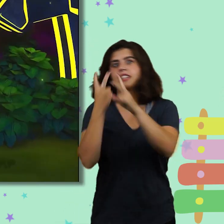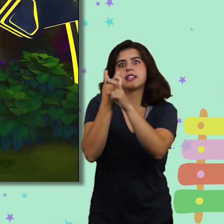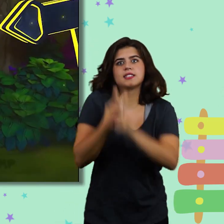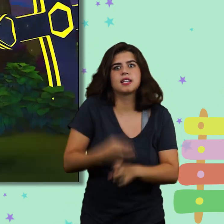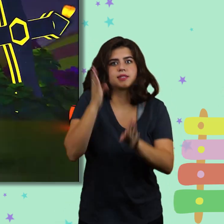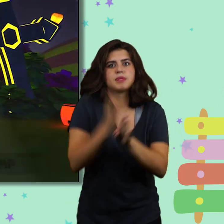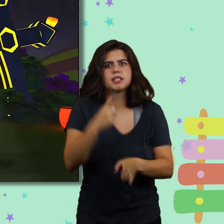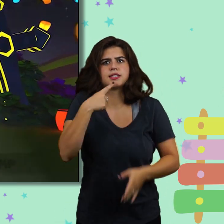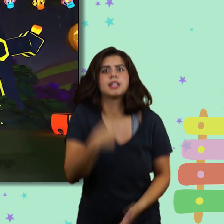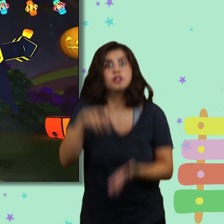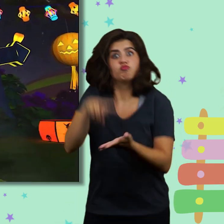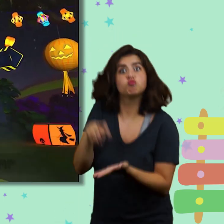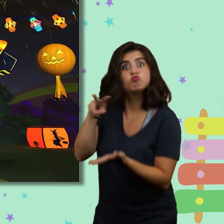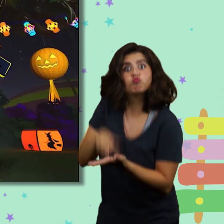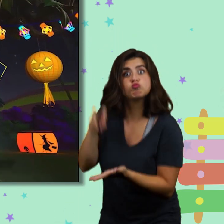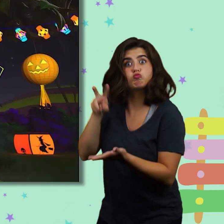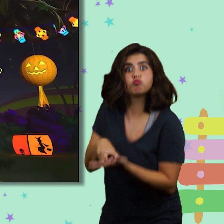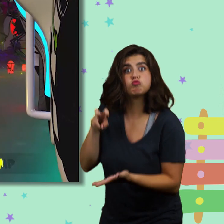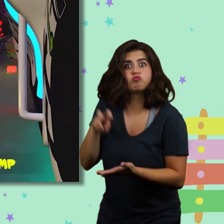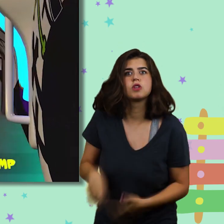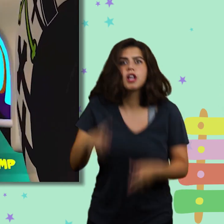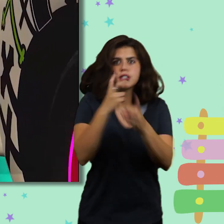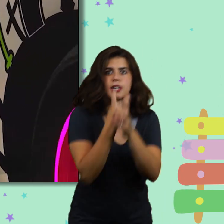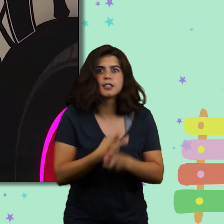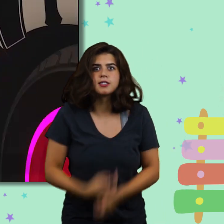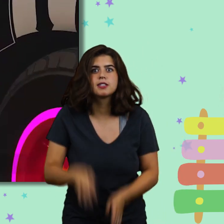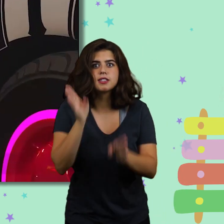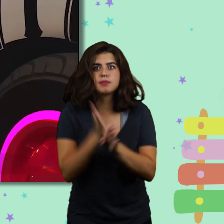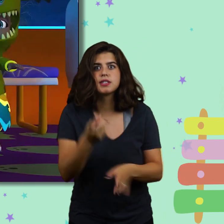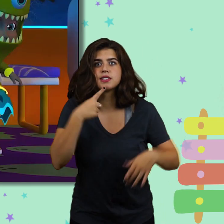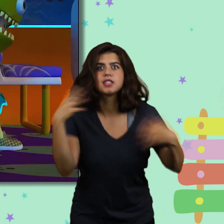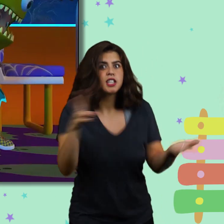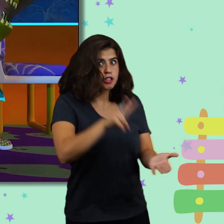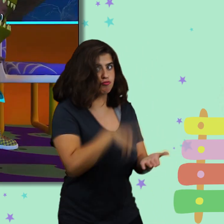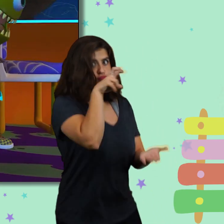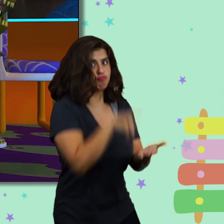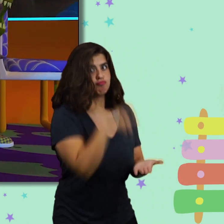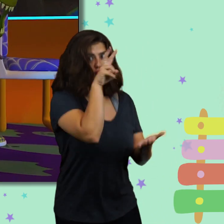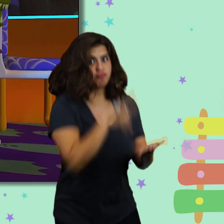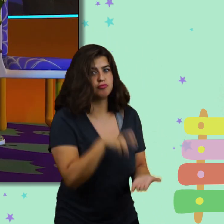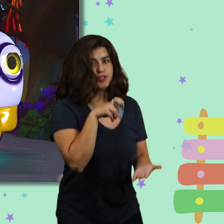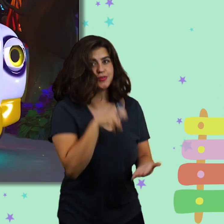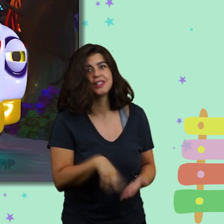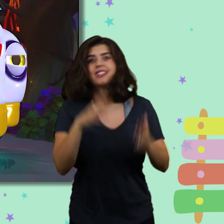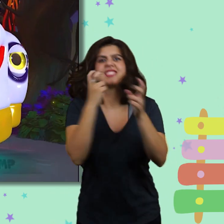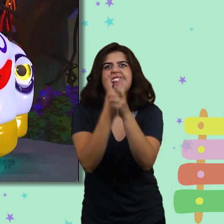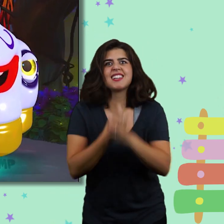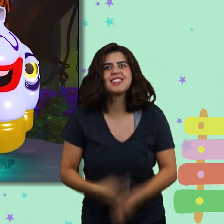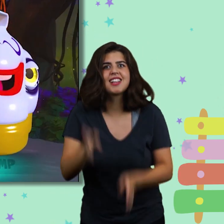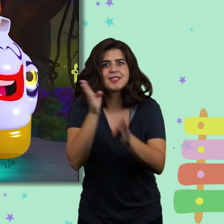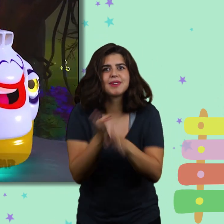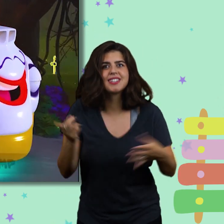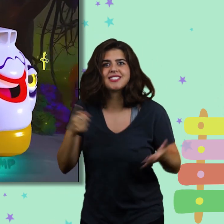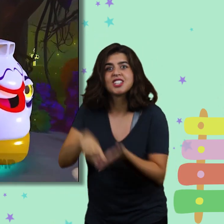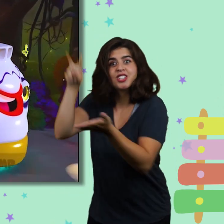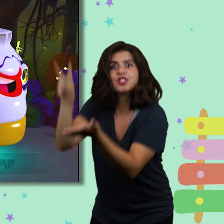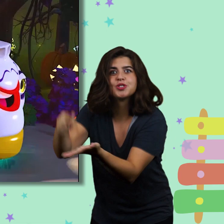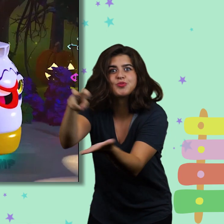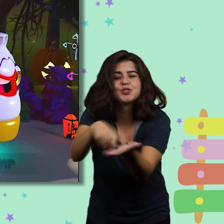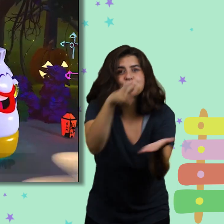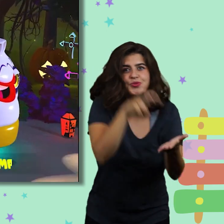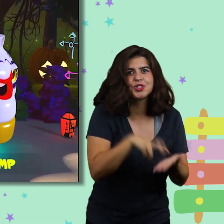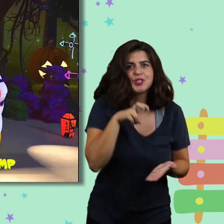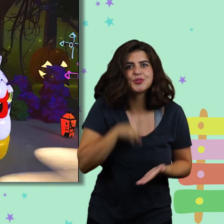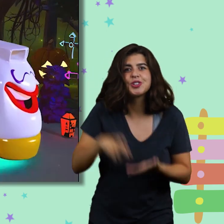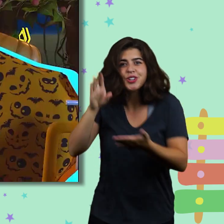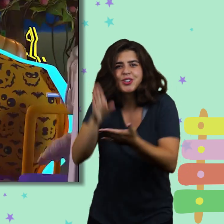The skeleton on the bus says, jump, jump, jump, jump, jump, jump, jump, jump, jump. The skeleton on the bus says,